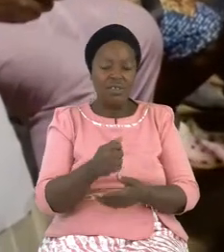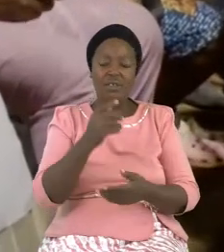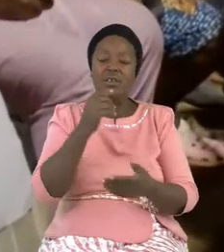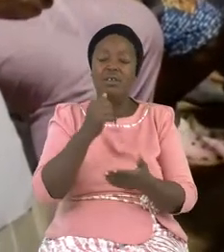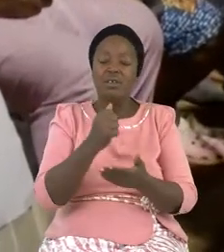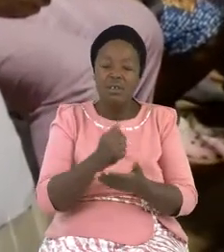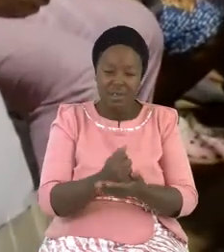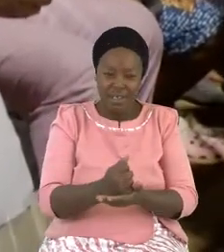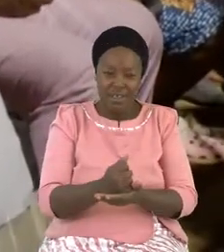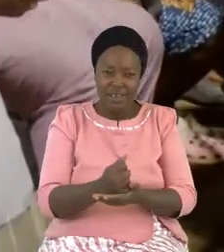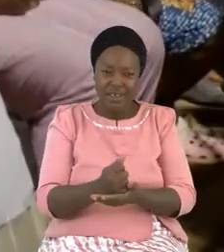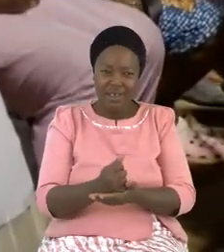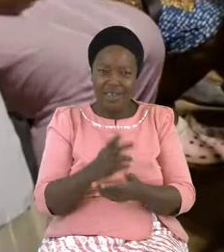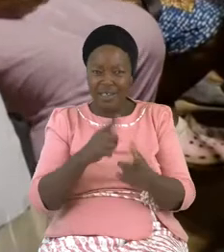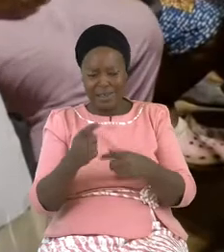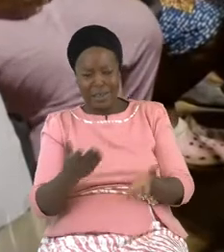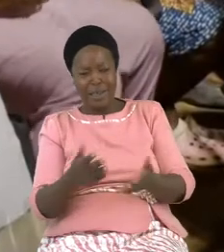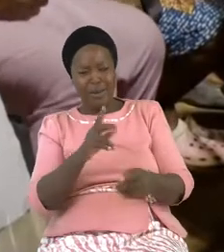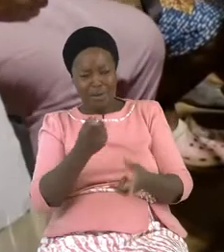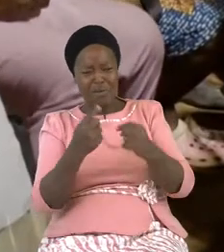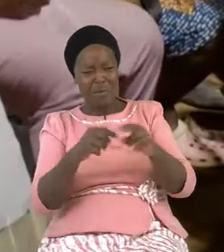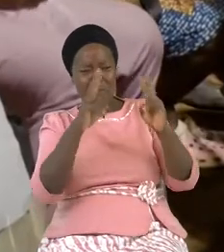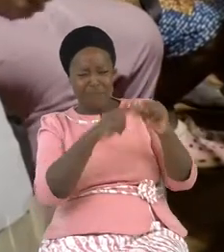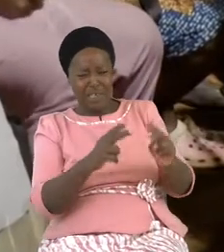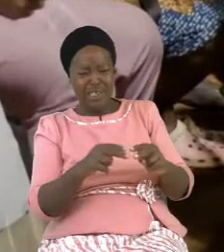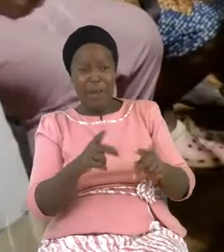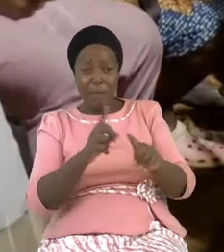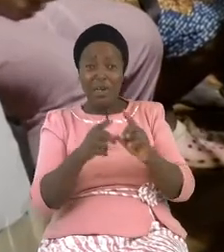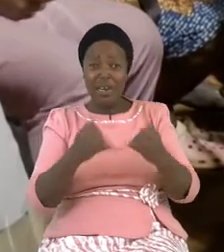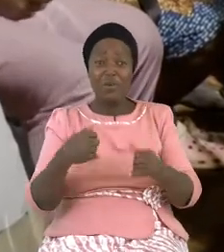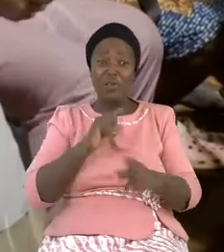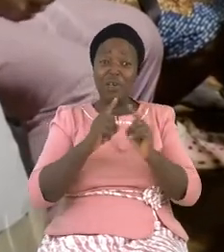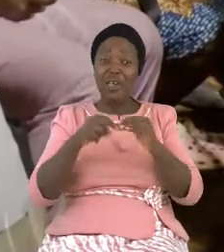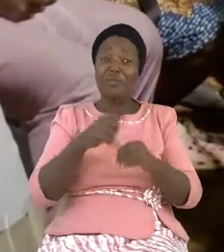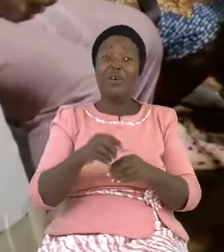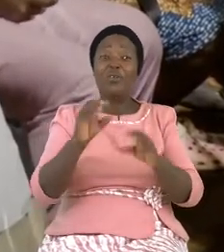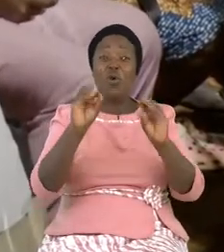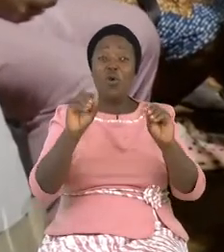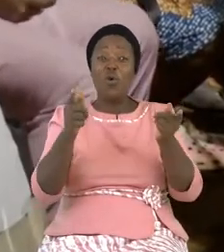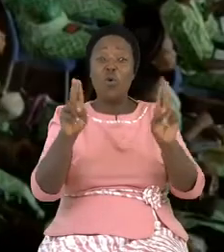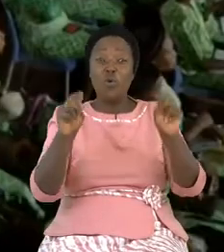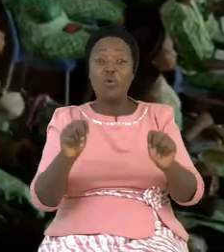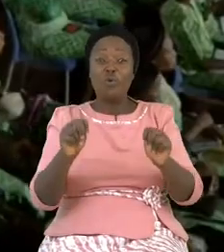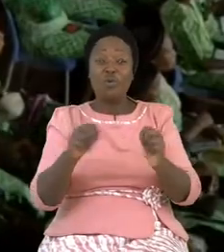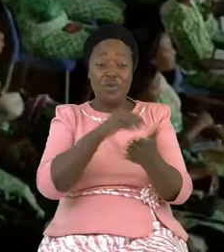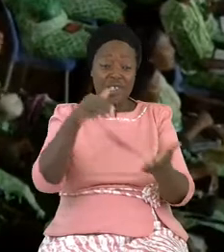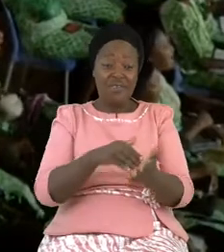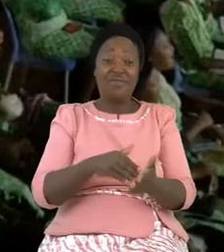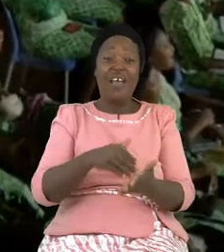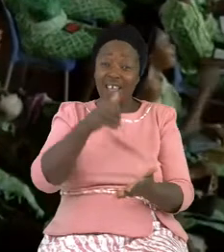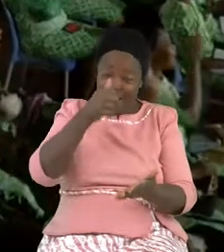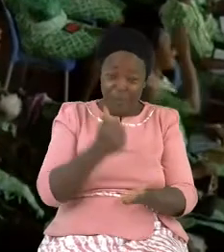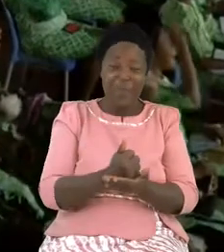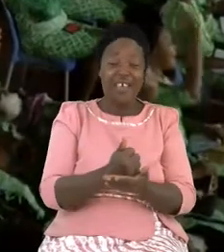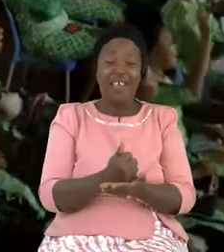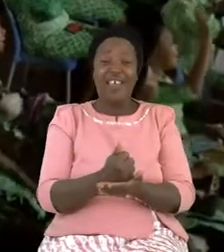the village, amen. But now we're talking about Ogun Central, amen.